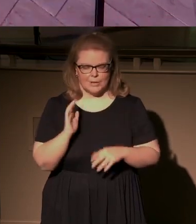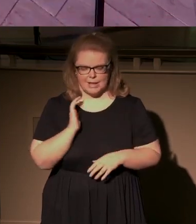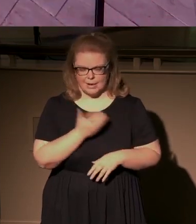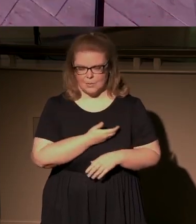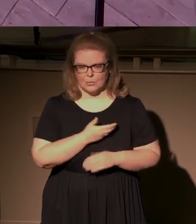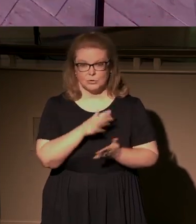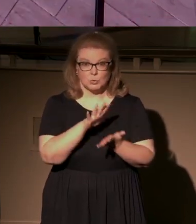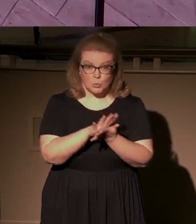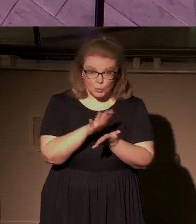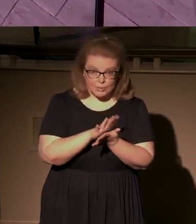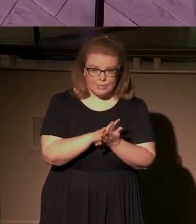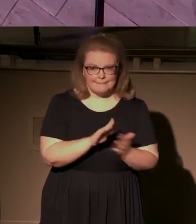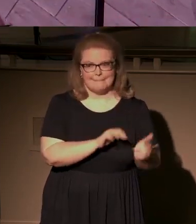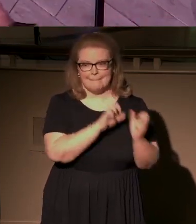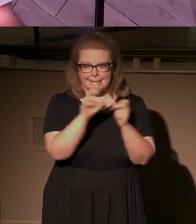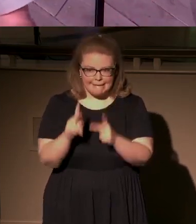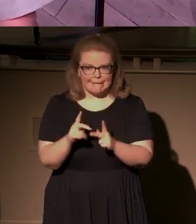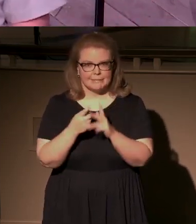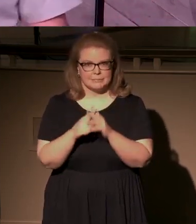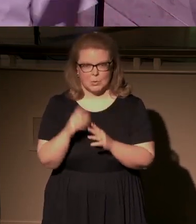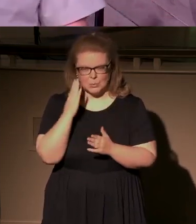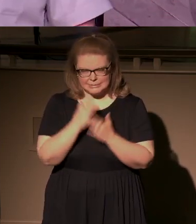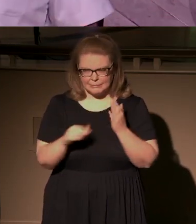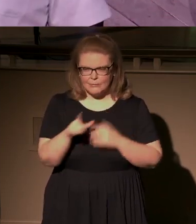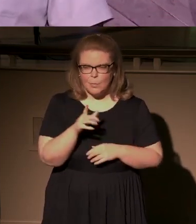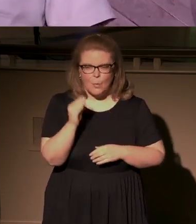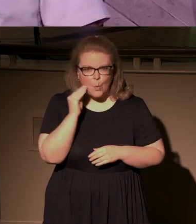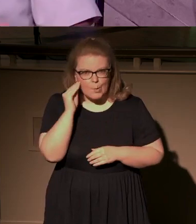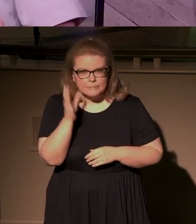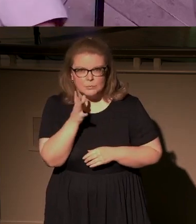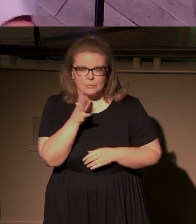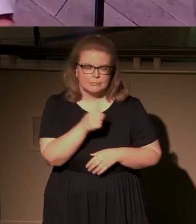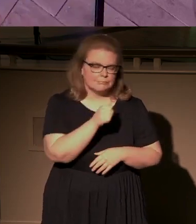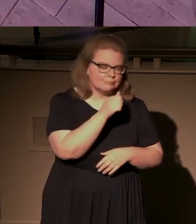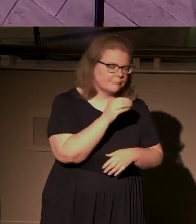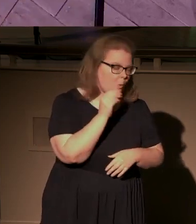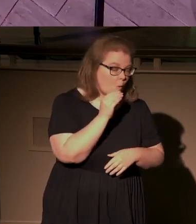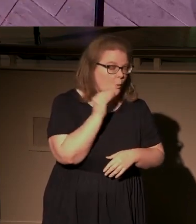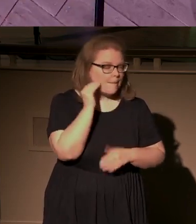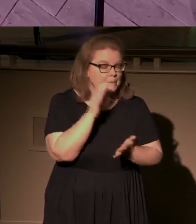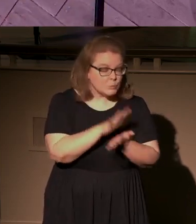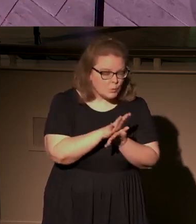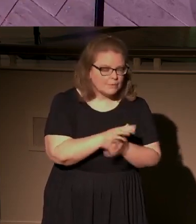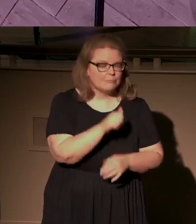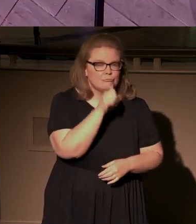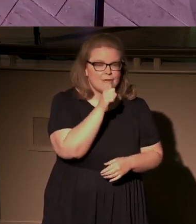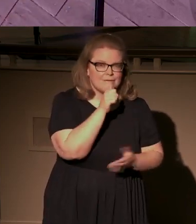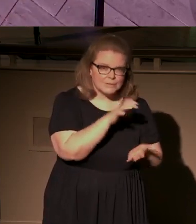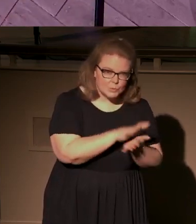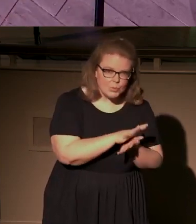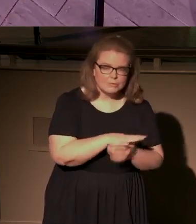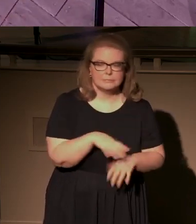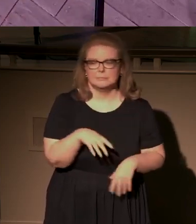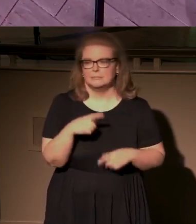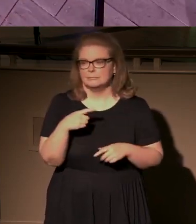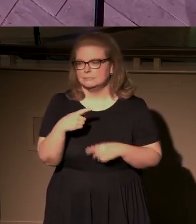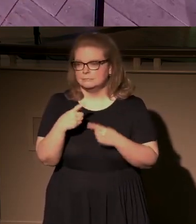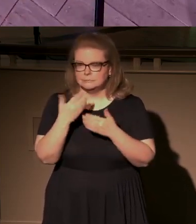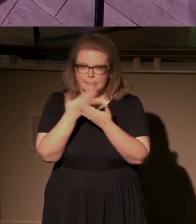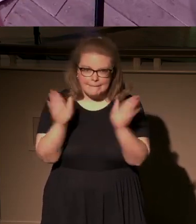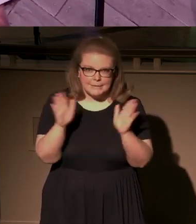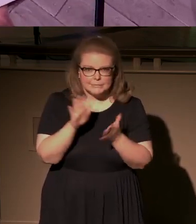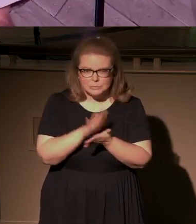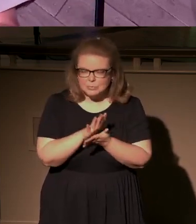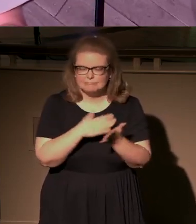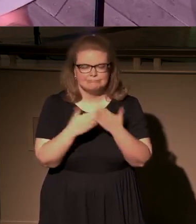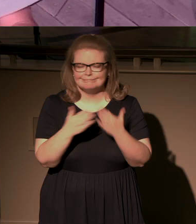for our school start back. I know some of you are homeschooled, some of you are private school, some of you public school. Any way you school, I